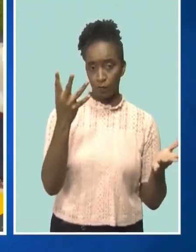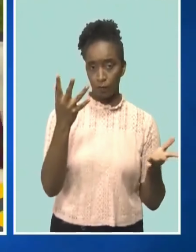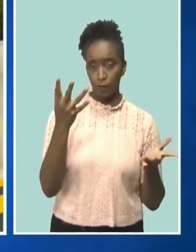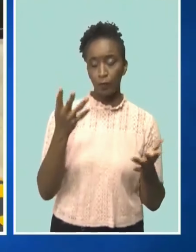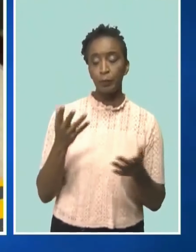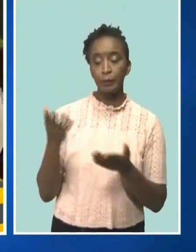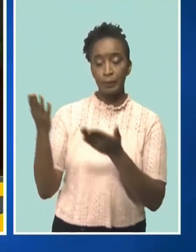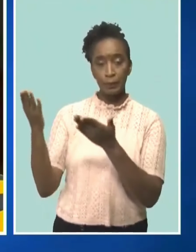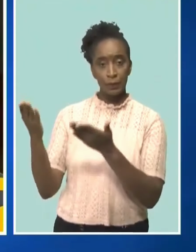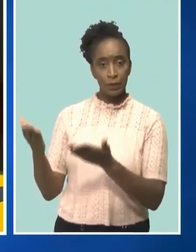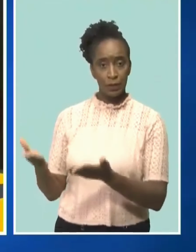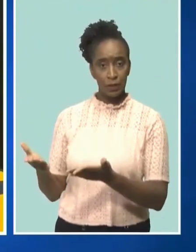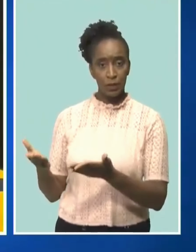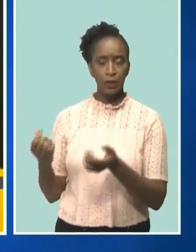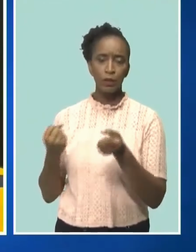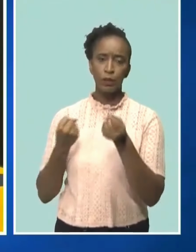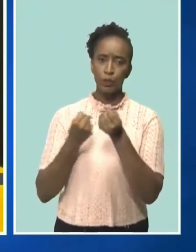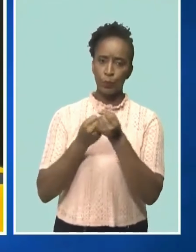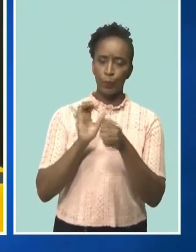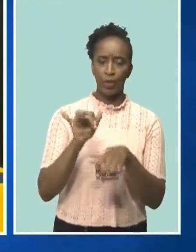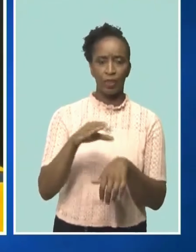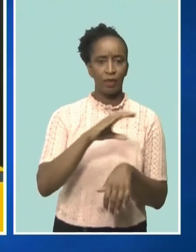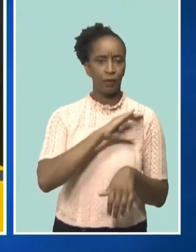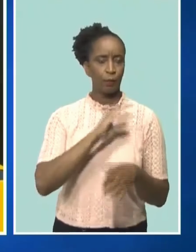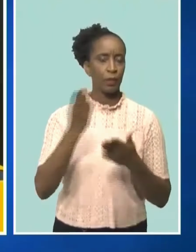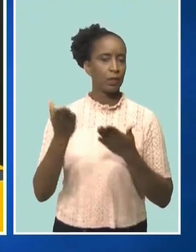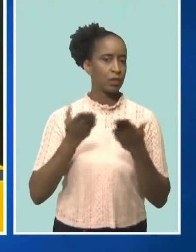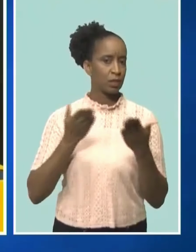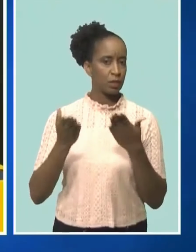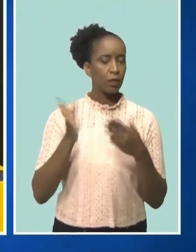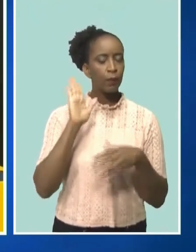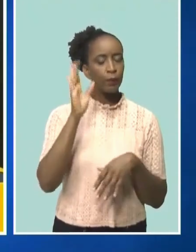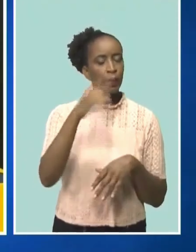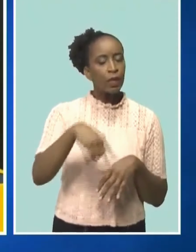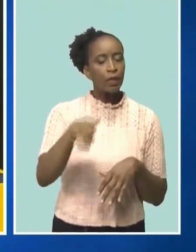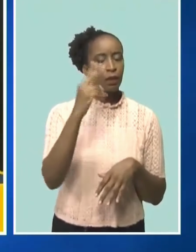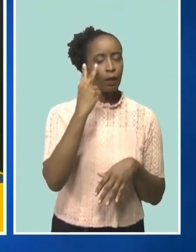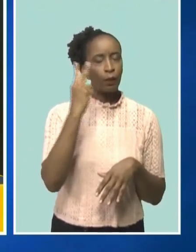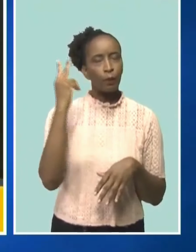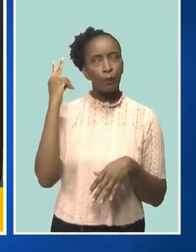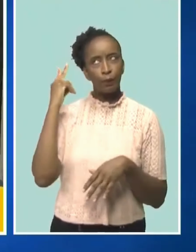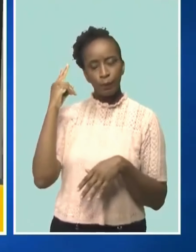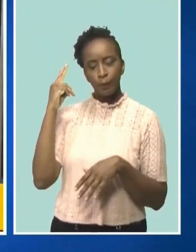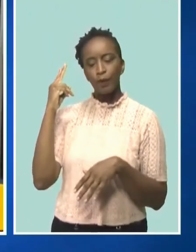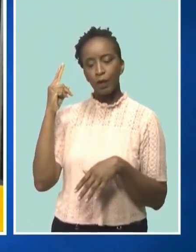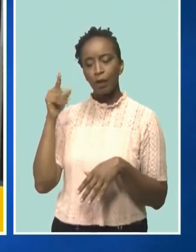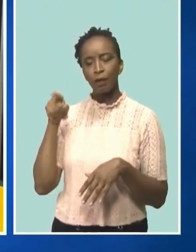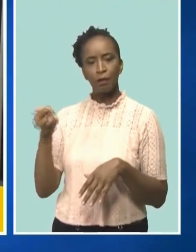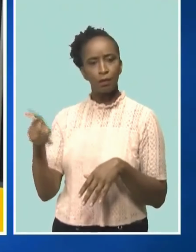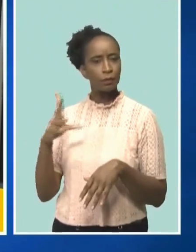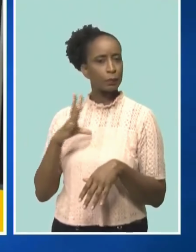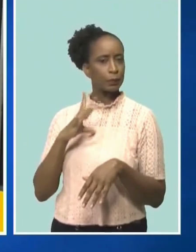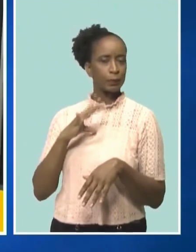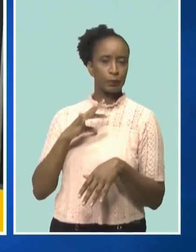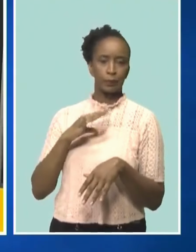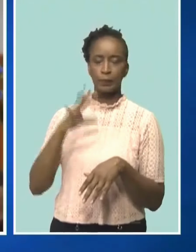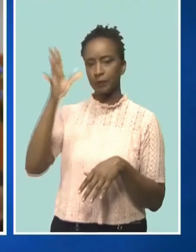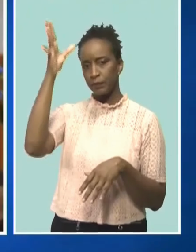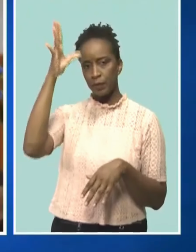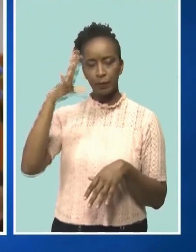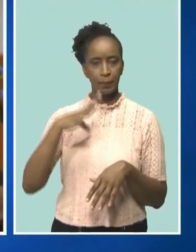major contribution to the service and will be remembered as a warm, loving, and simply decent stalwart of a